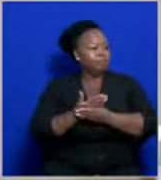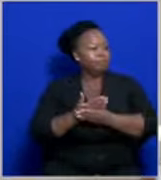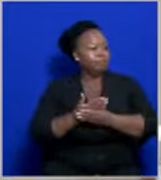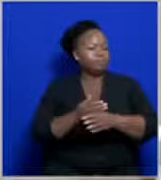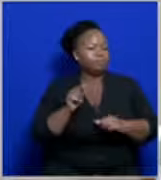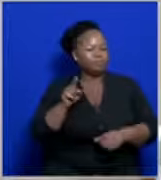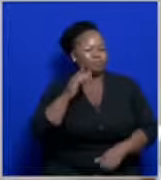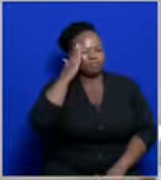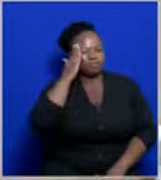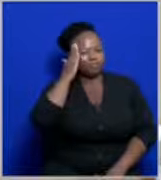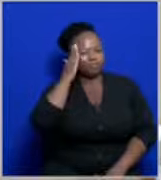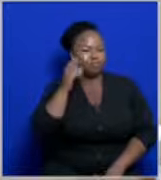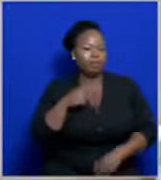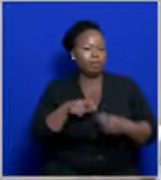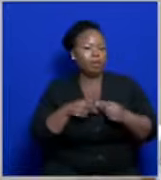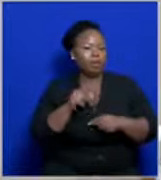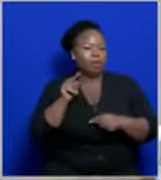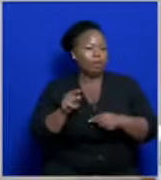if anything?